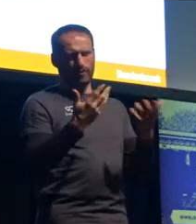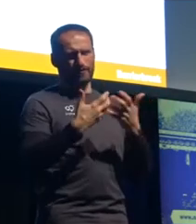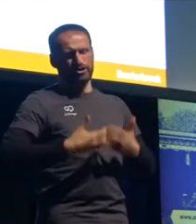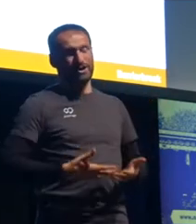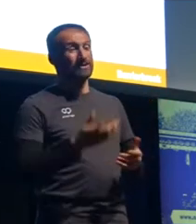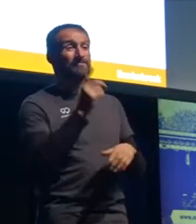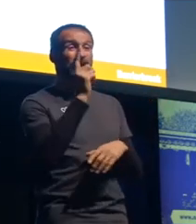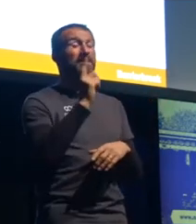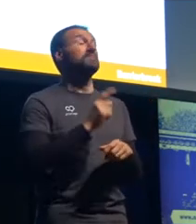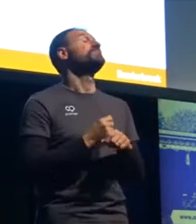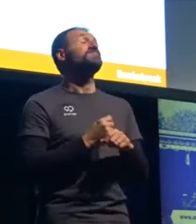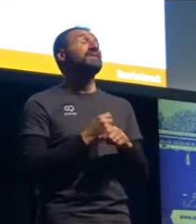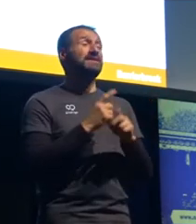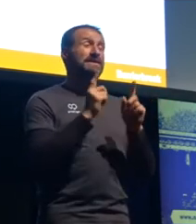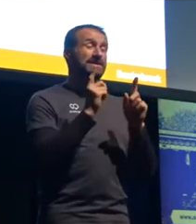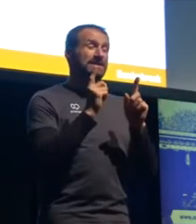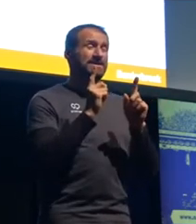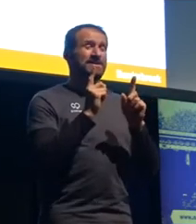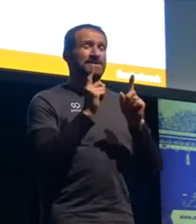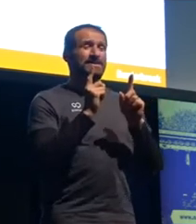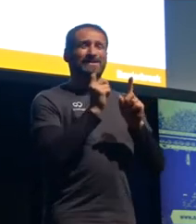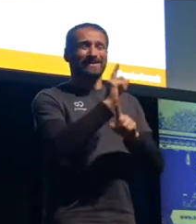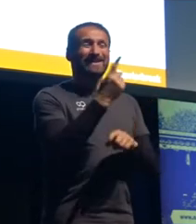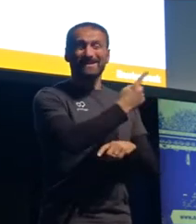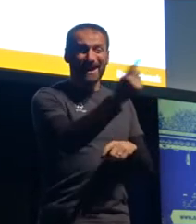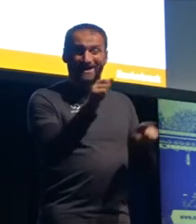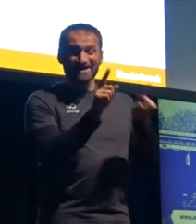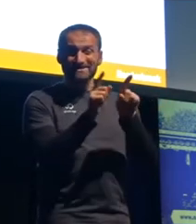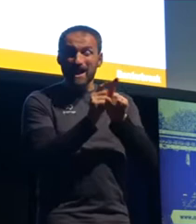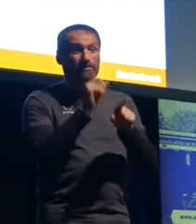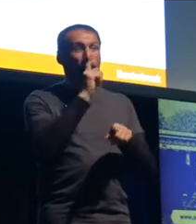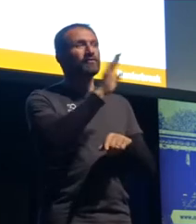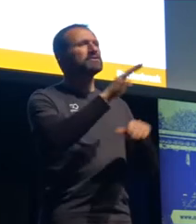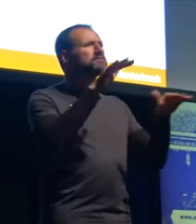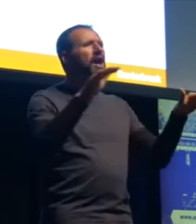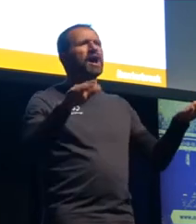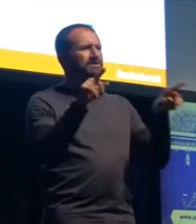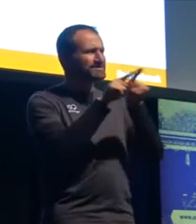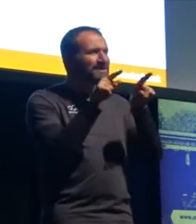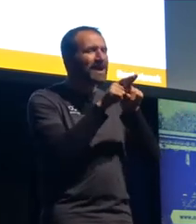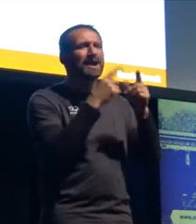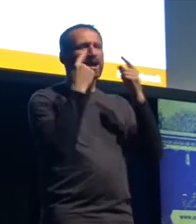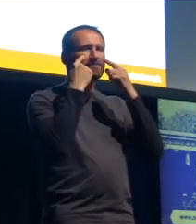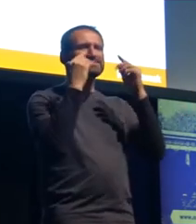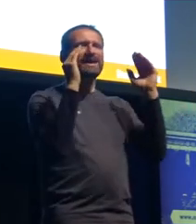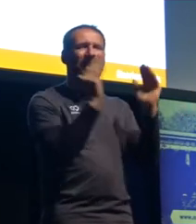even if they have the same low vision condition, they might have slight differences in the way they see